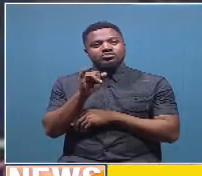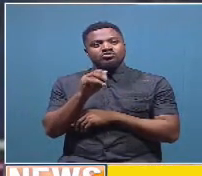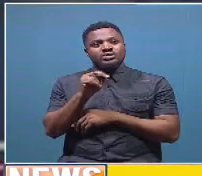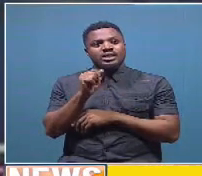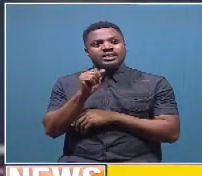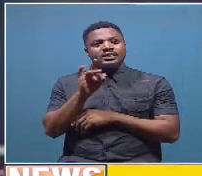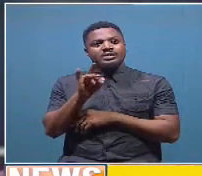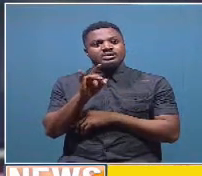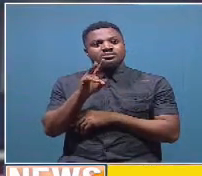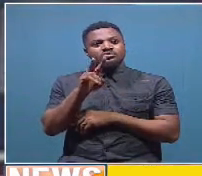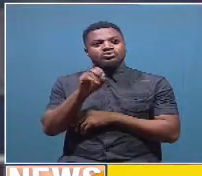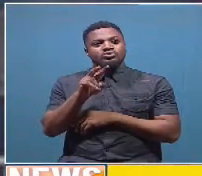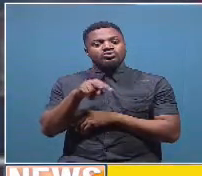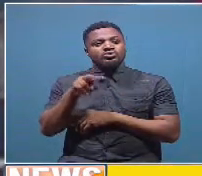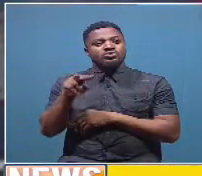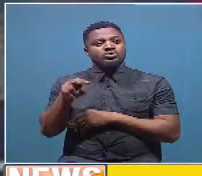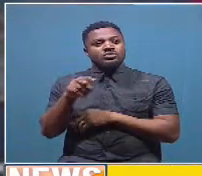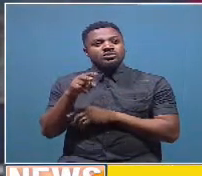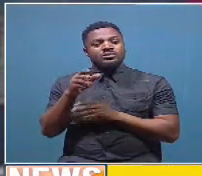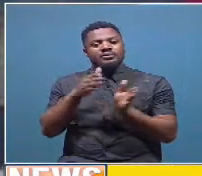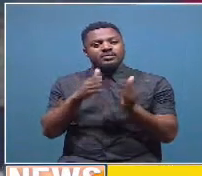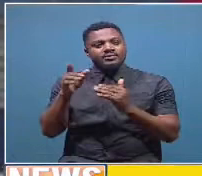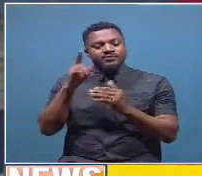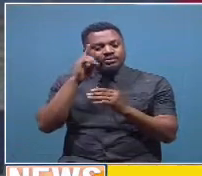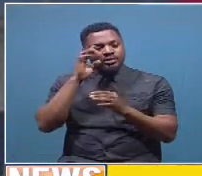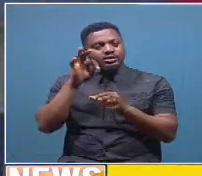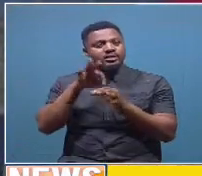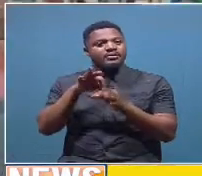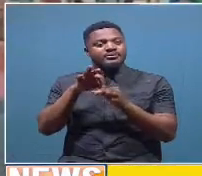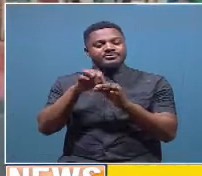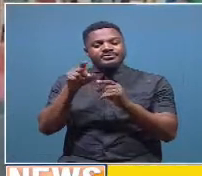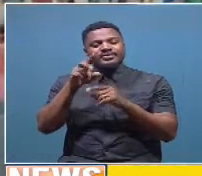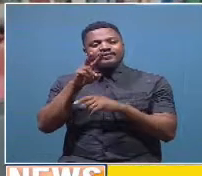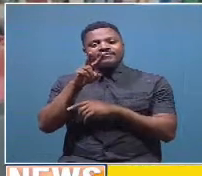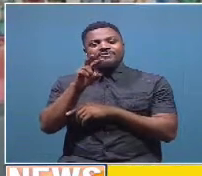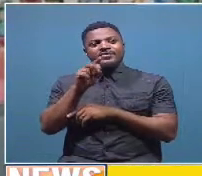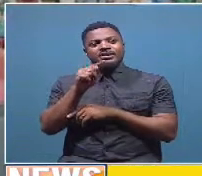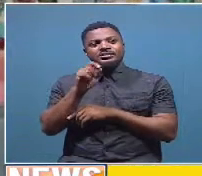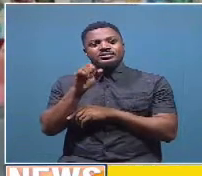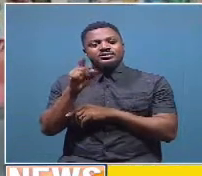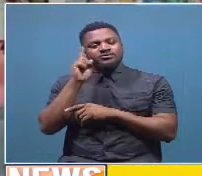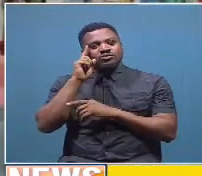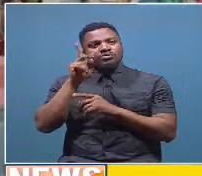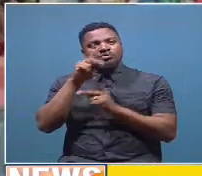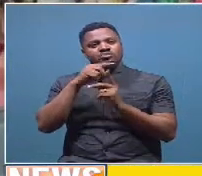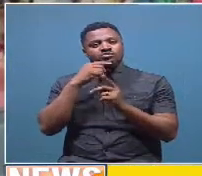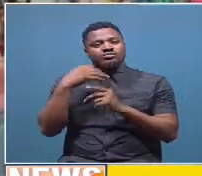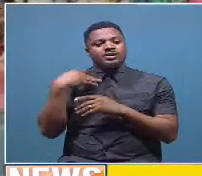18, 2022, are scheduled for vetting of candidates.